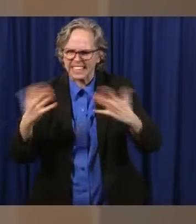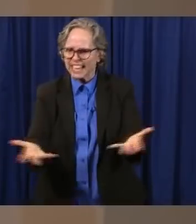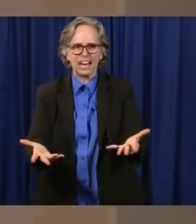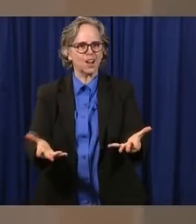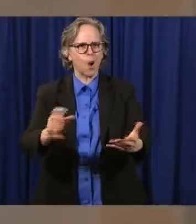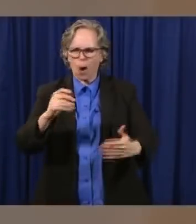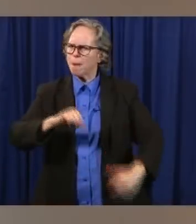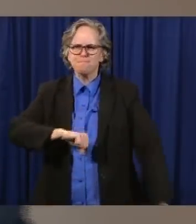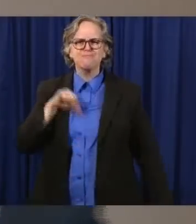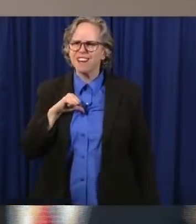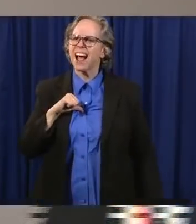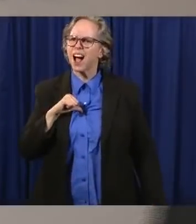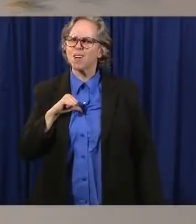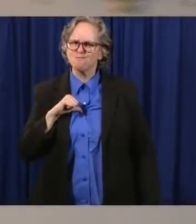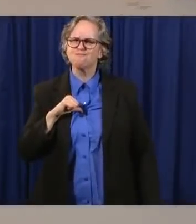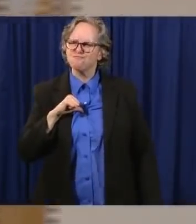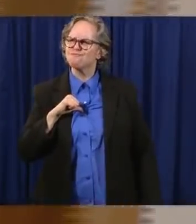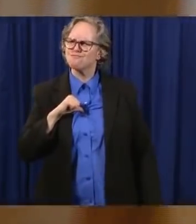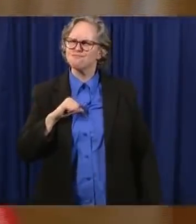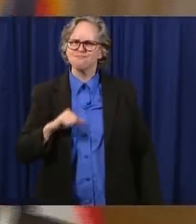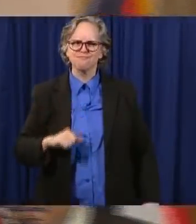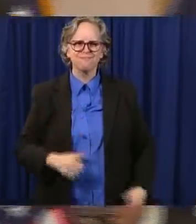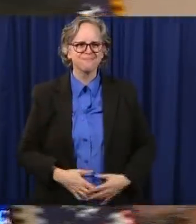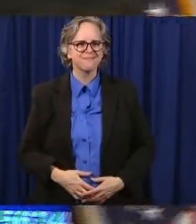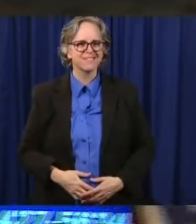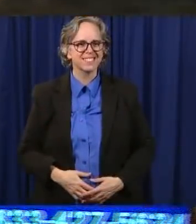Ohioan. Dr. Acton.